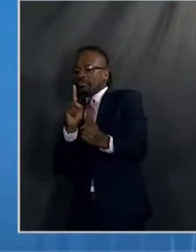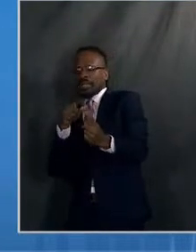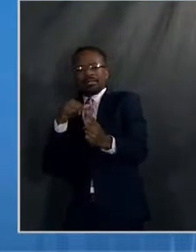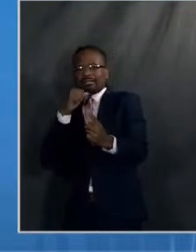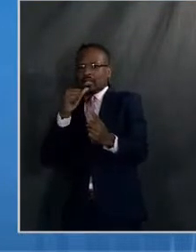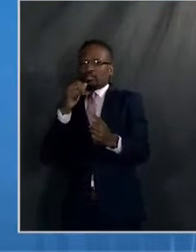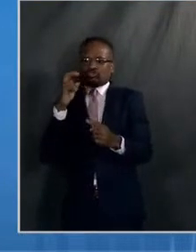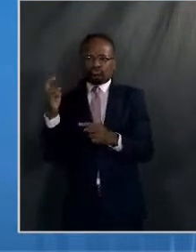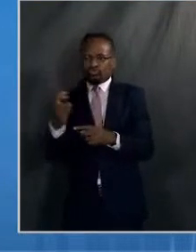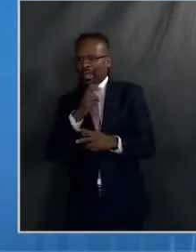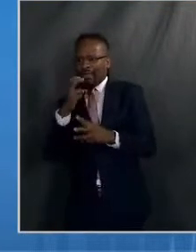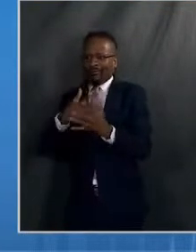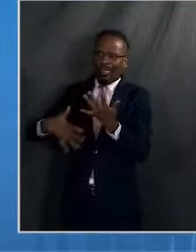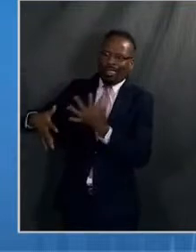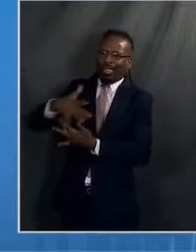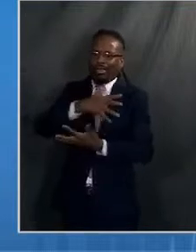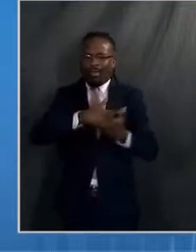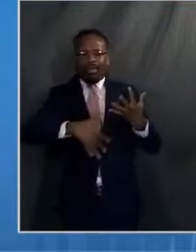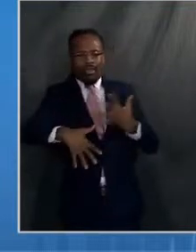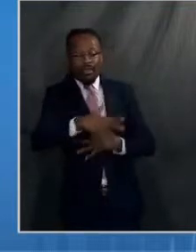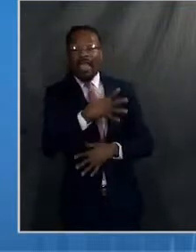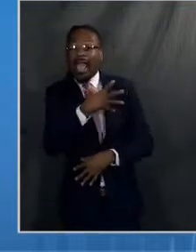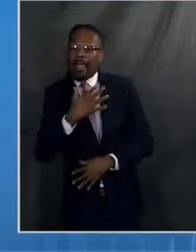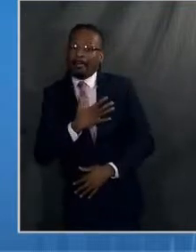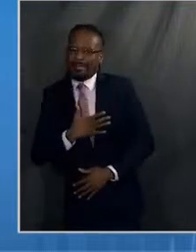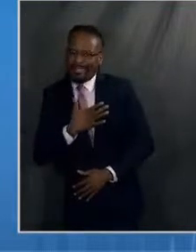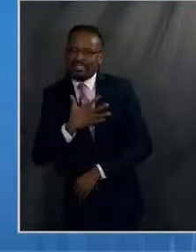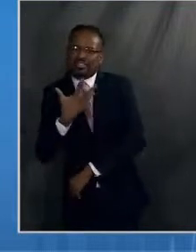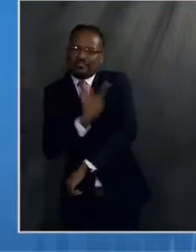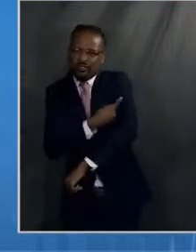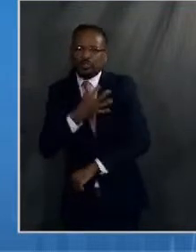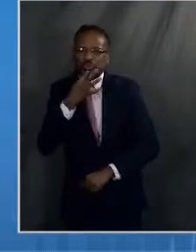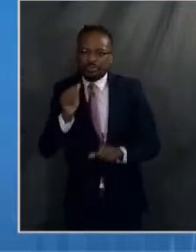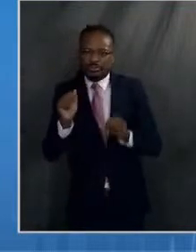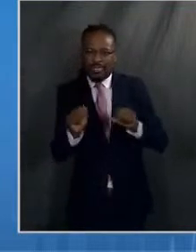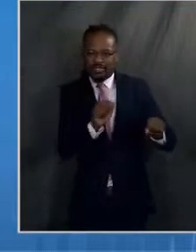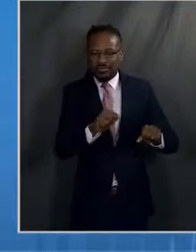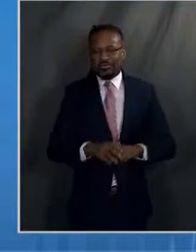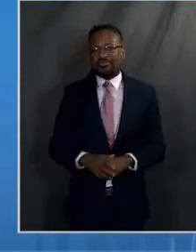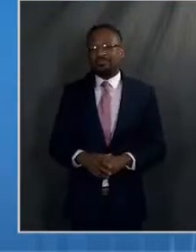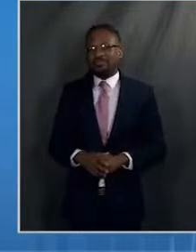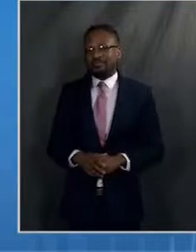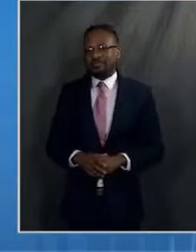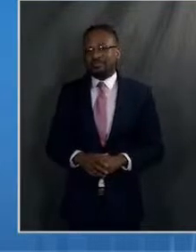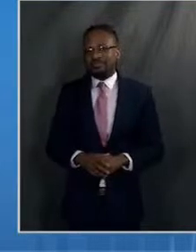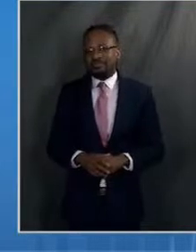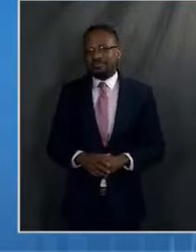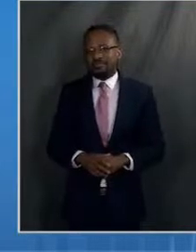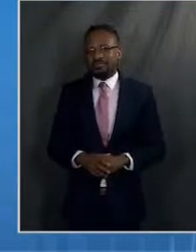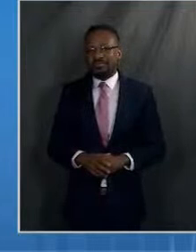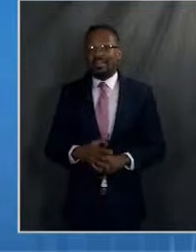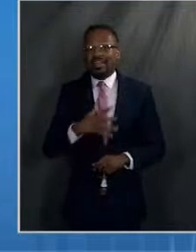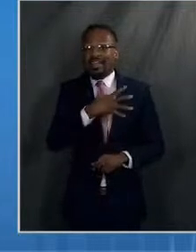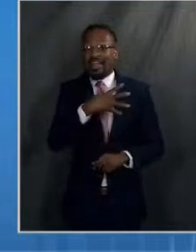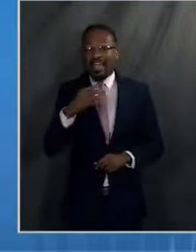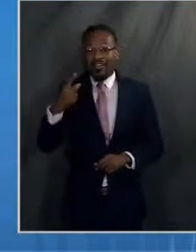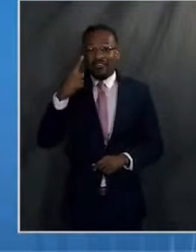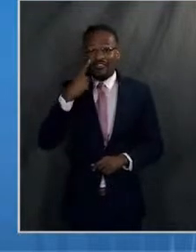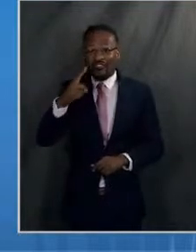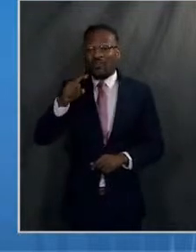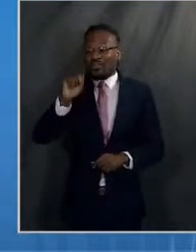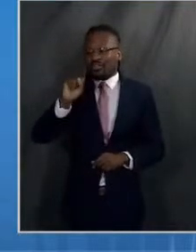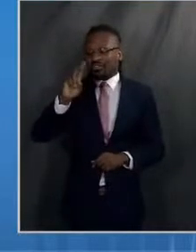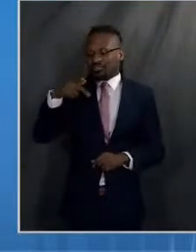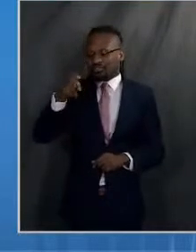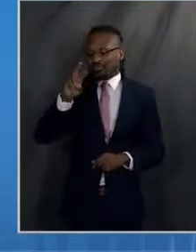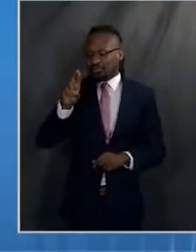get vaccinated when is your turn. And this Sunday, remember, whichever team you're rooting for and whichever commercial